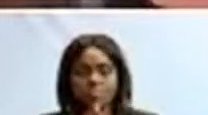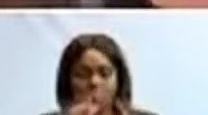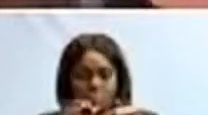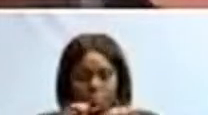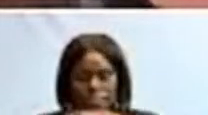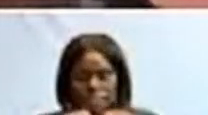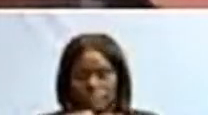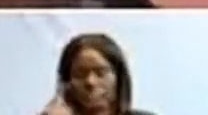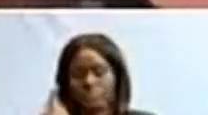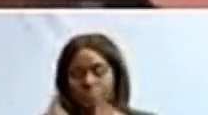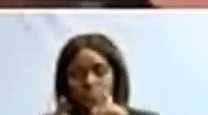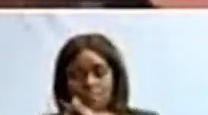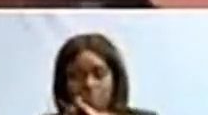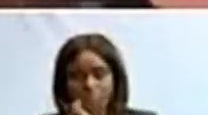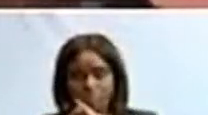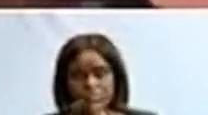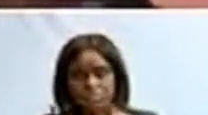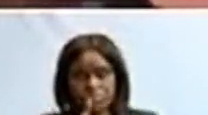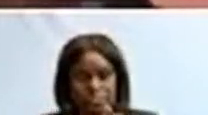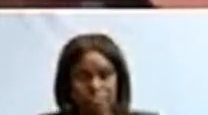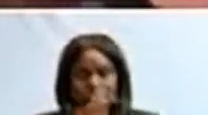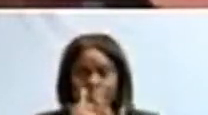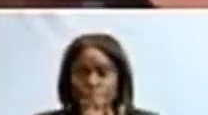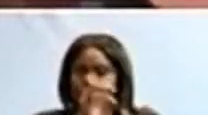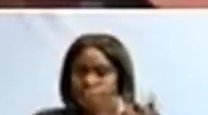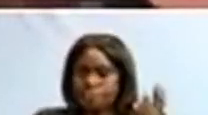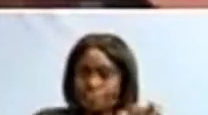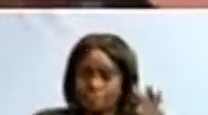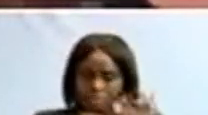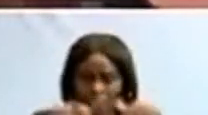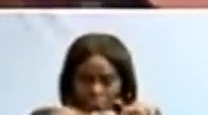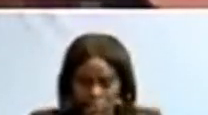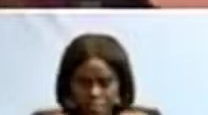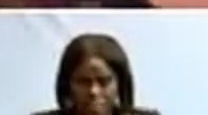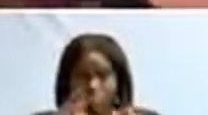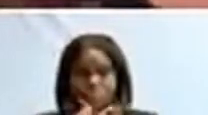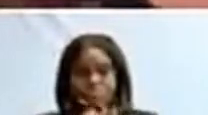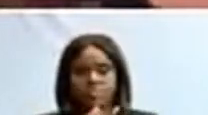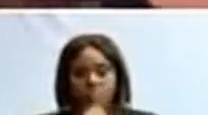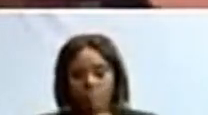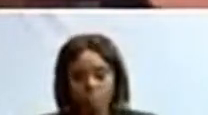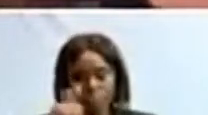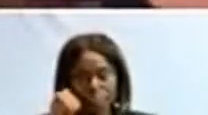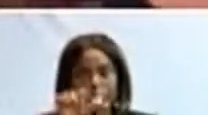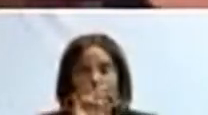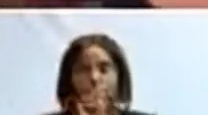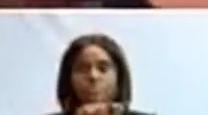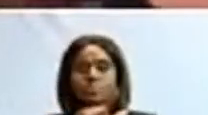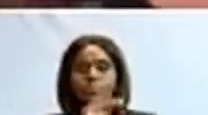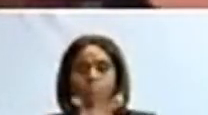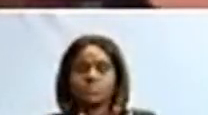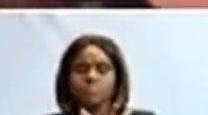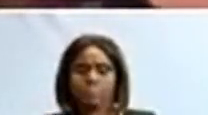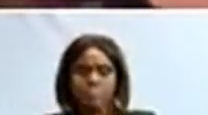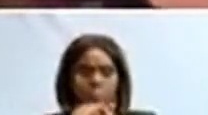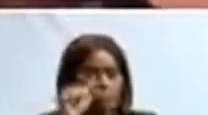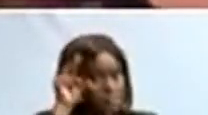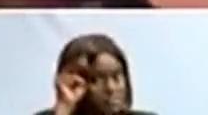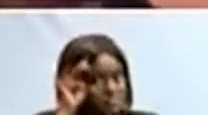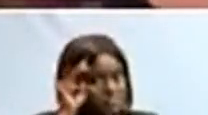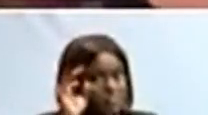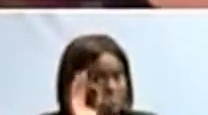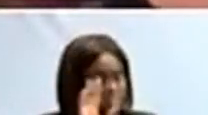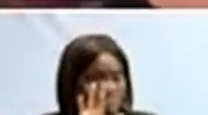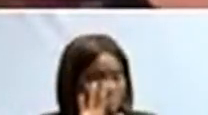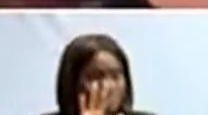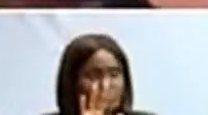Appendix 1, extracts of audited financial statements for 2023 and ministerial